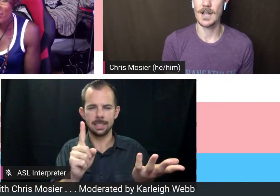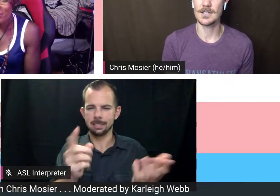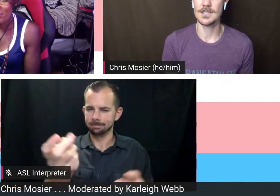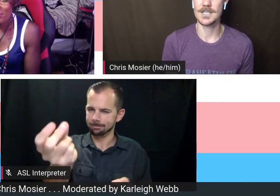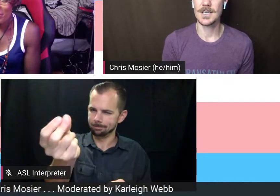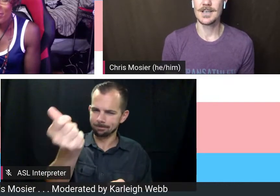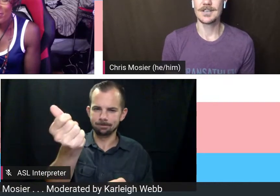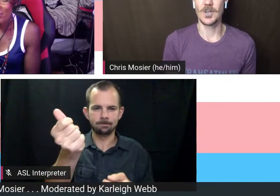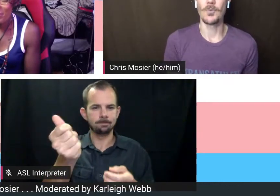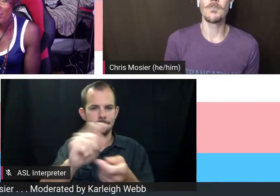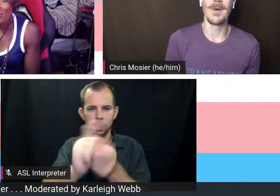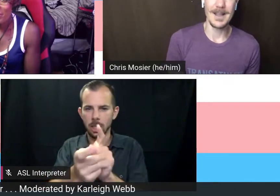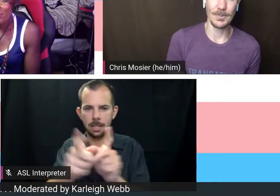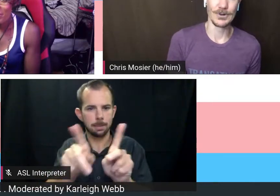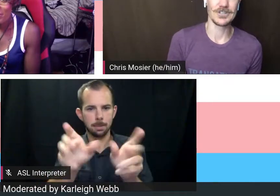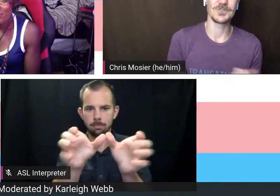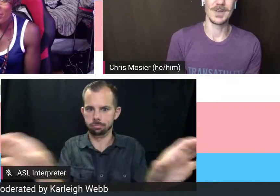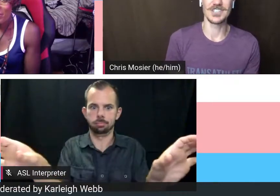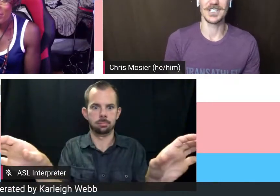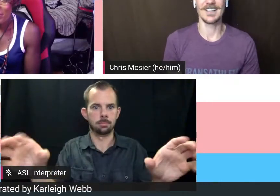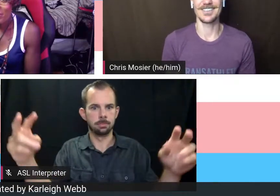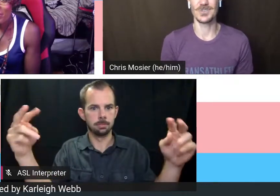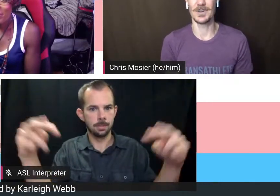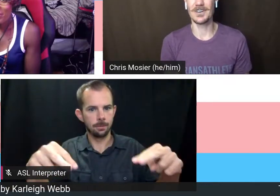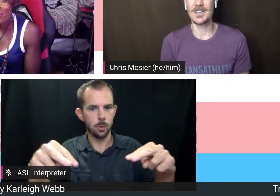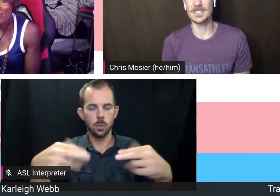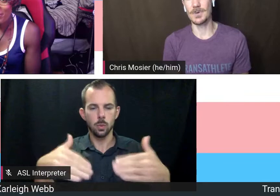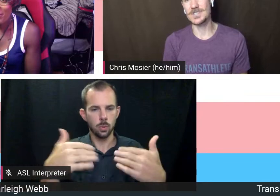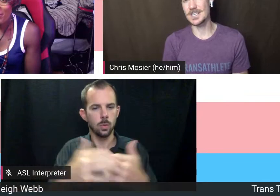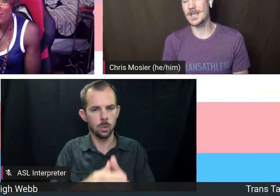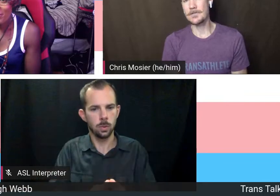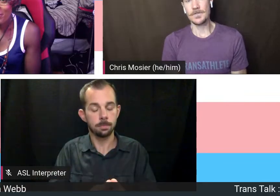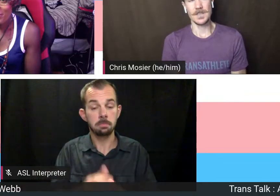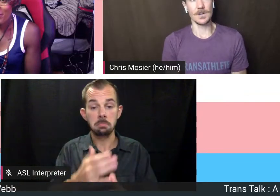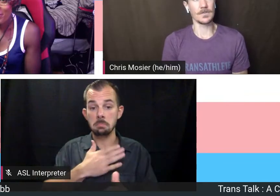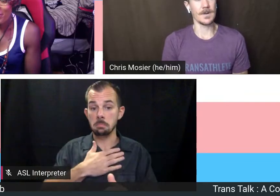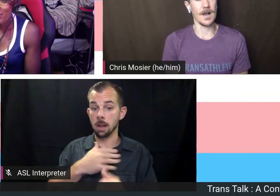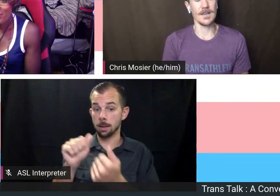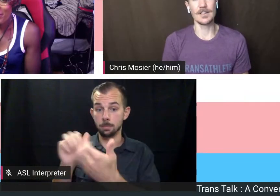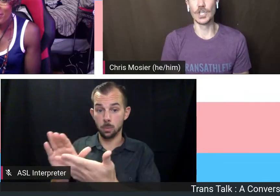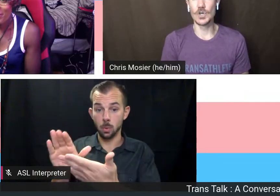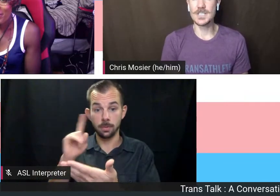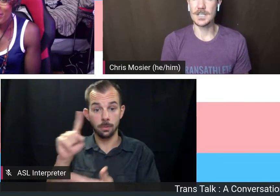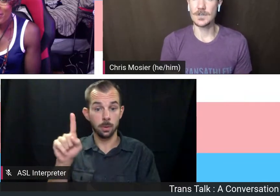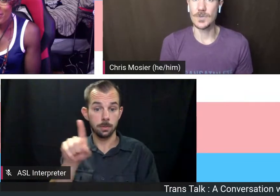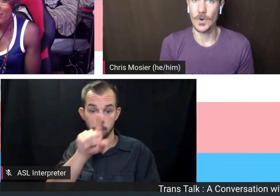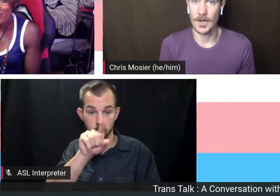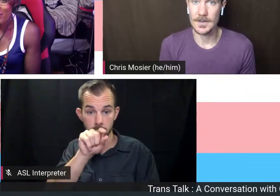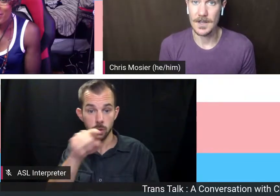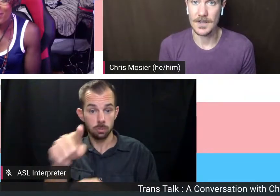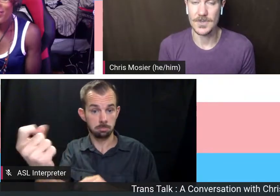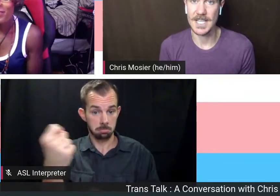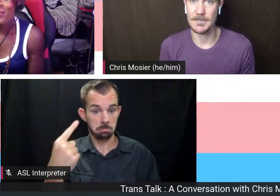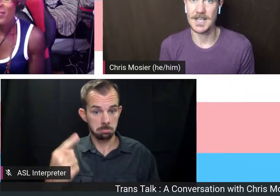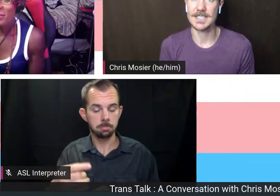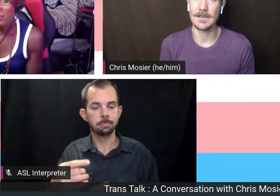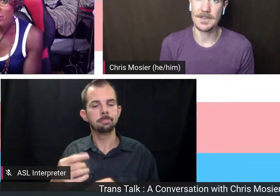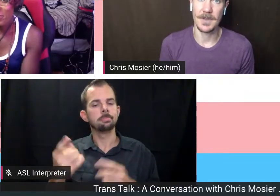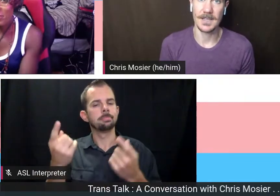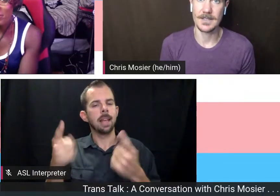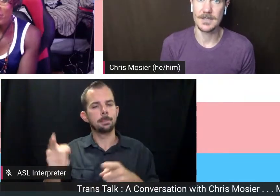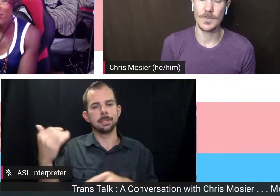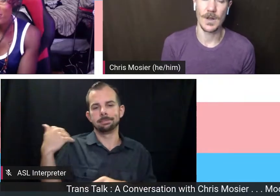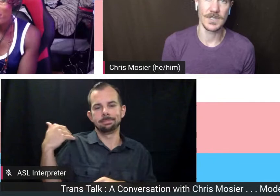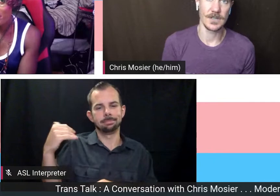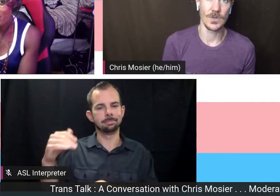transgender athletes. So my approach, as you mentioned, like on Twitter, is mostly, I learned this in New York, and this was like my